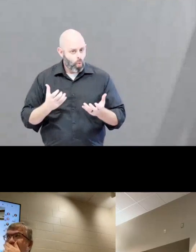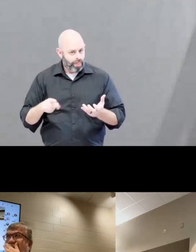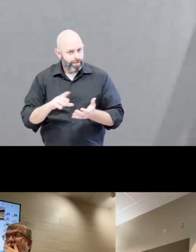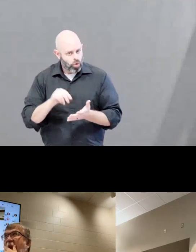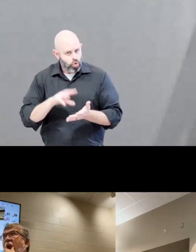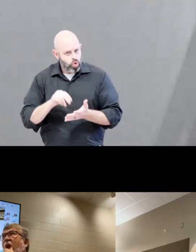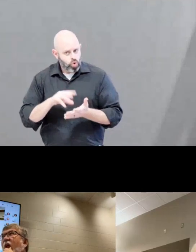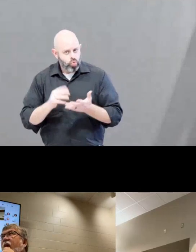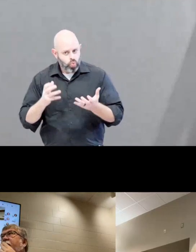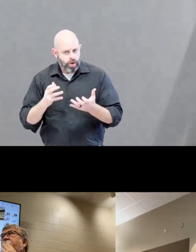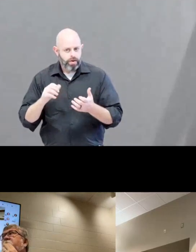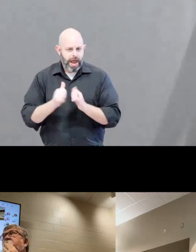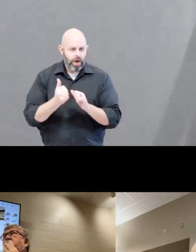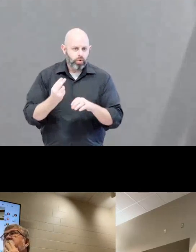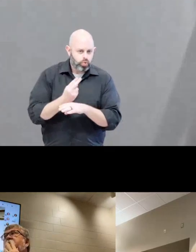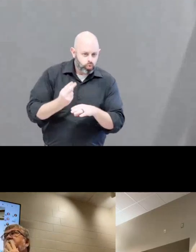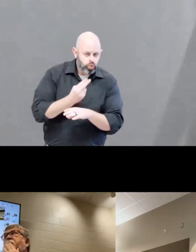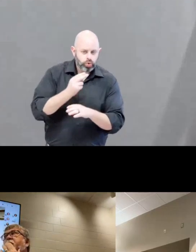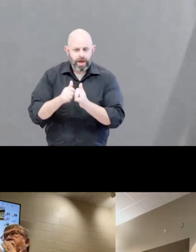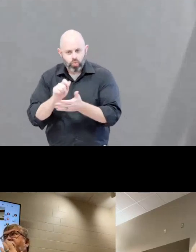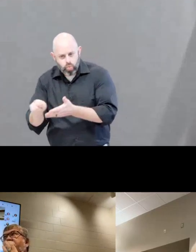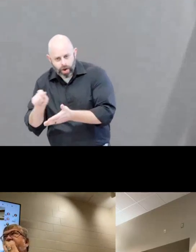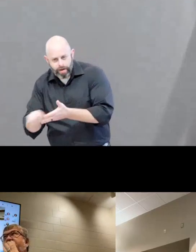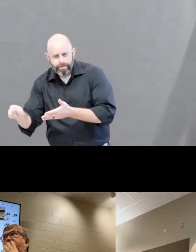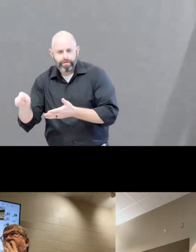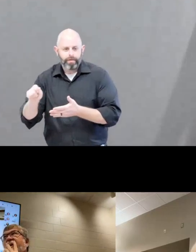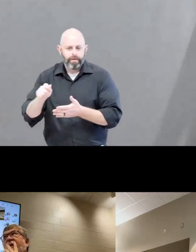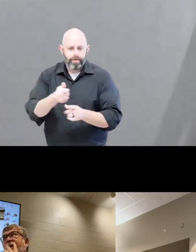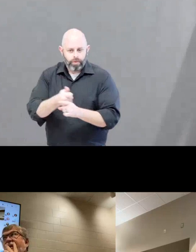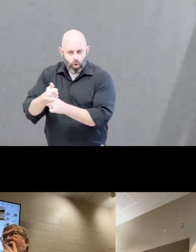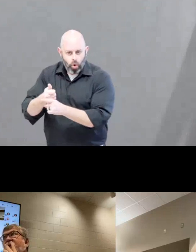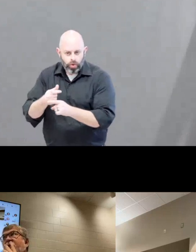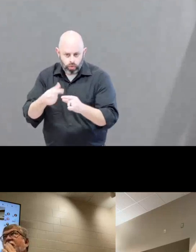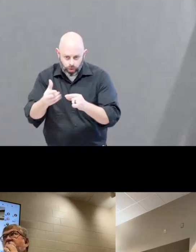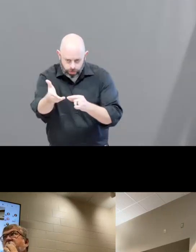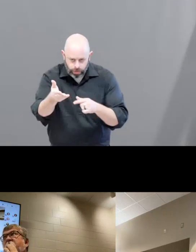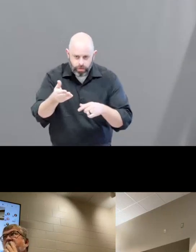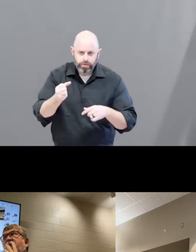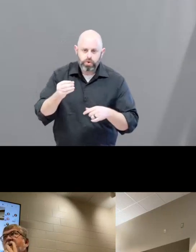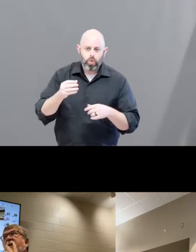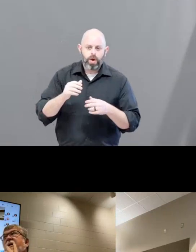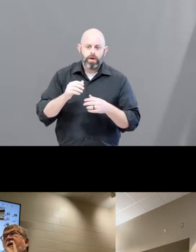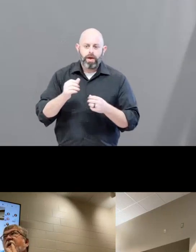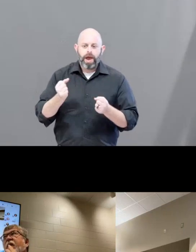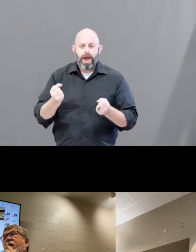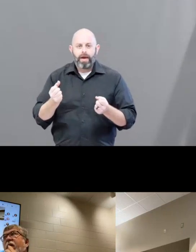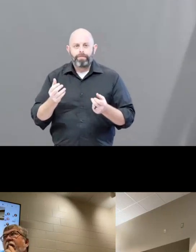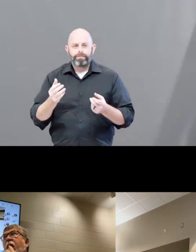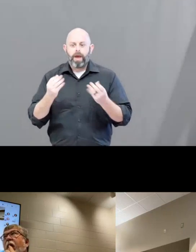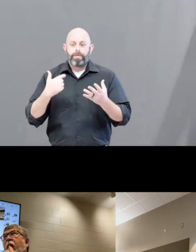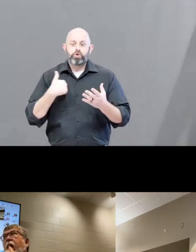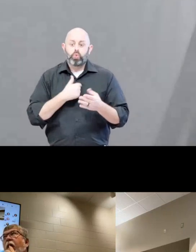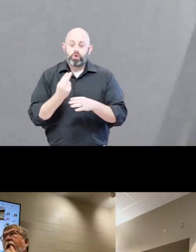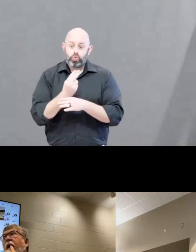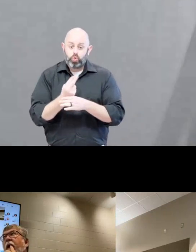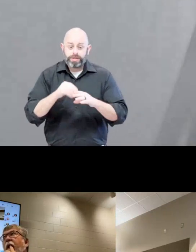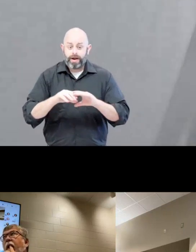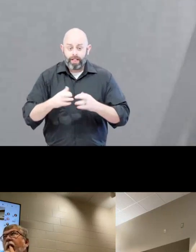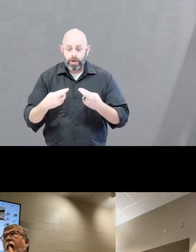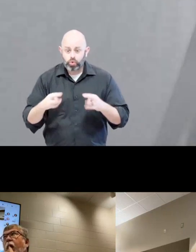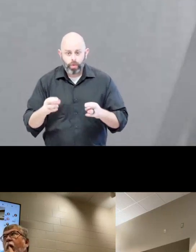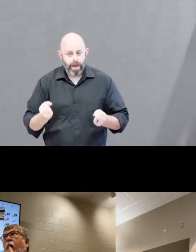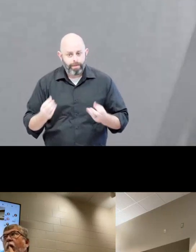learn how to write and on their own. And so how much you use that within a